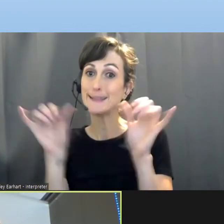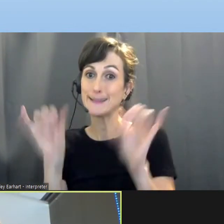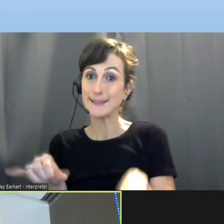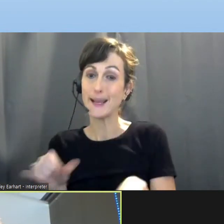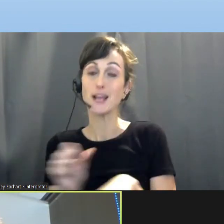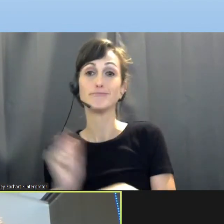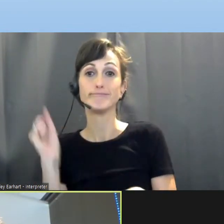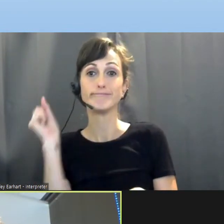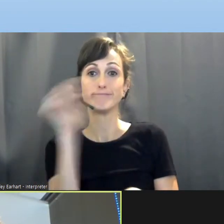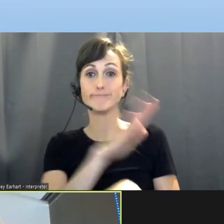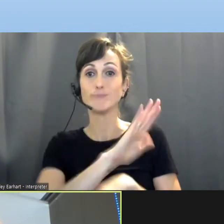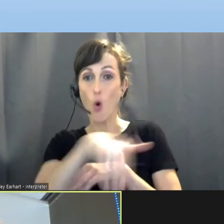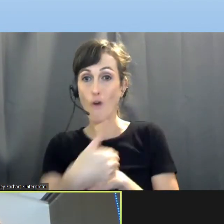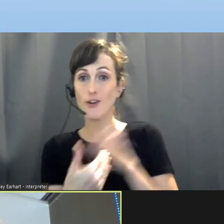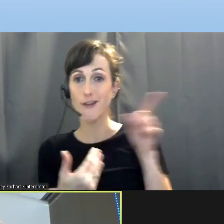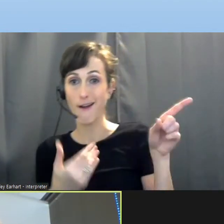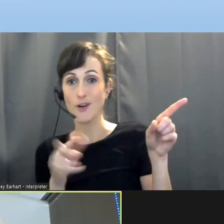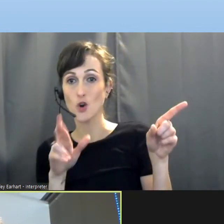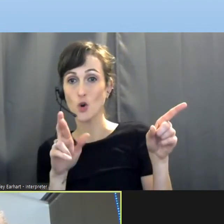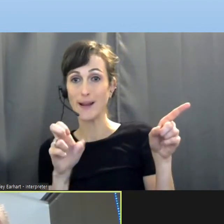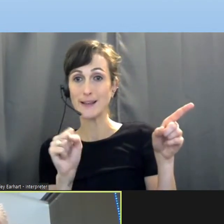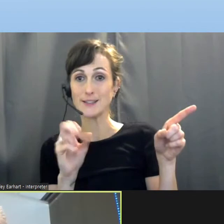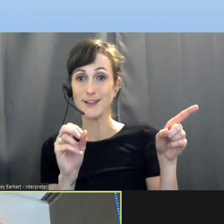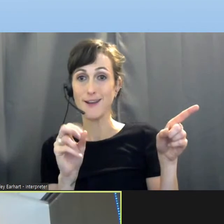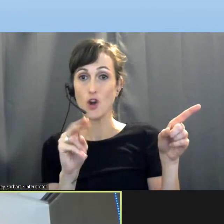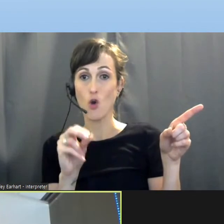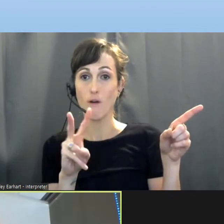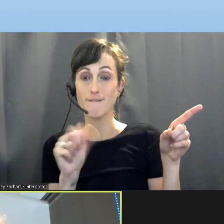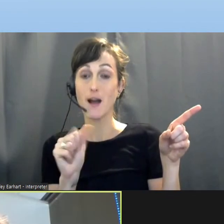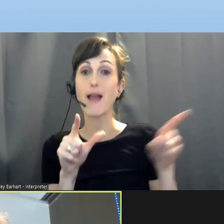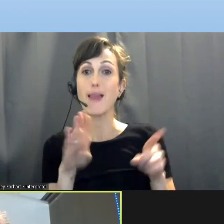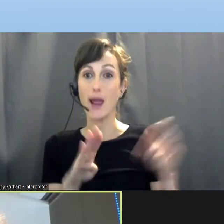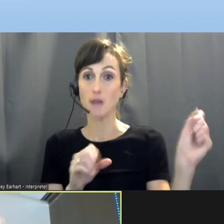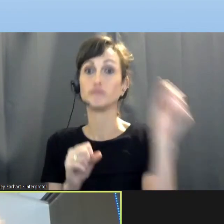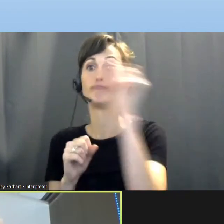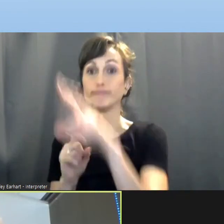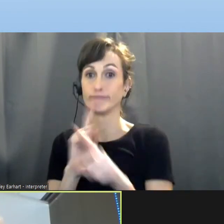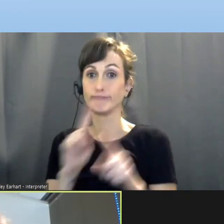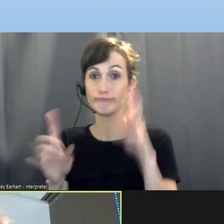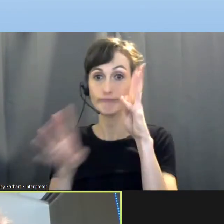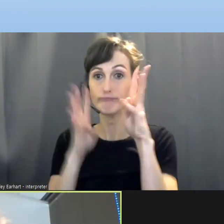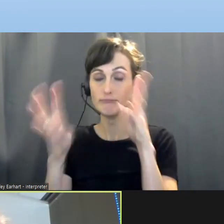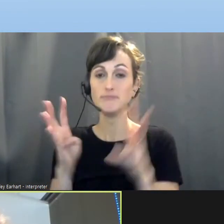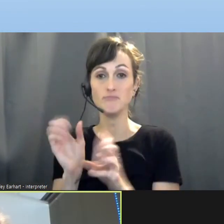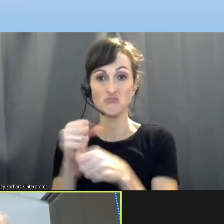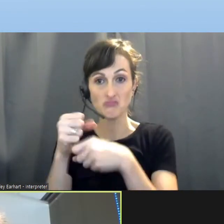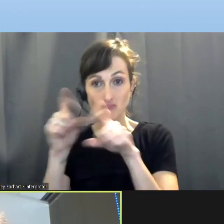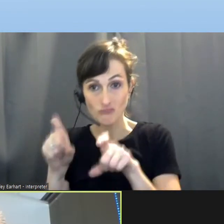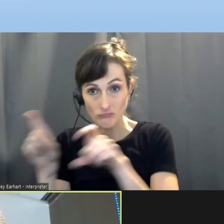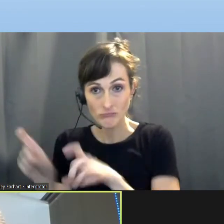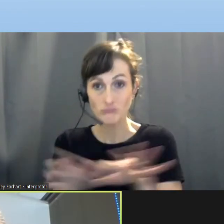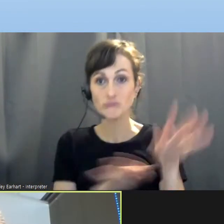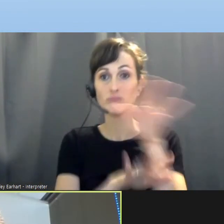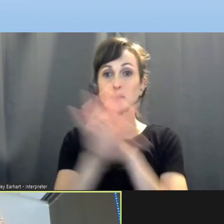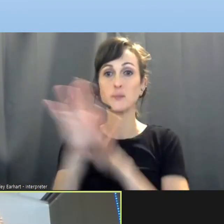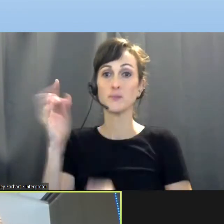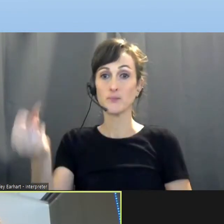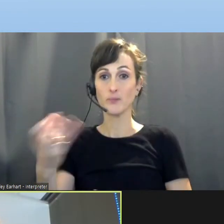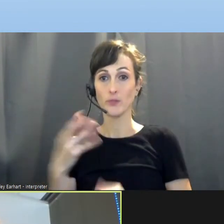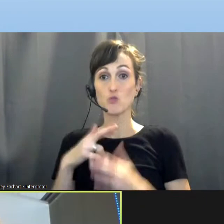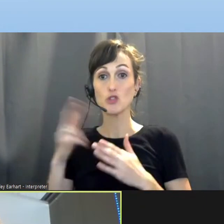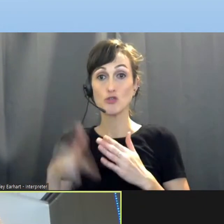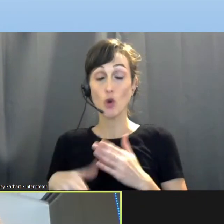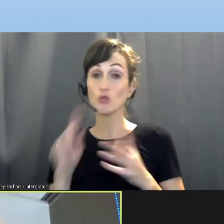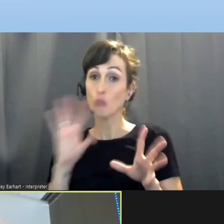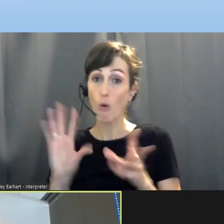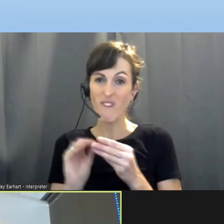Resinova Lab to let them create the reports and get the results back. So overall, I'll